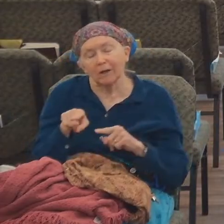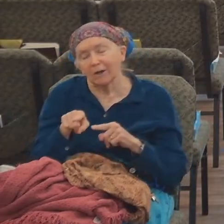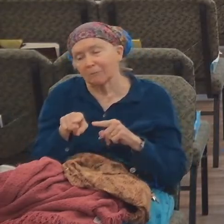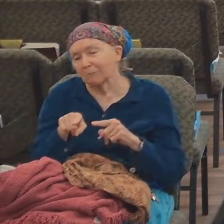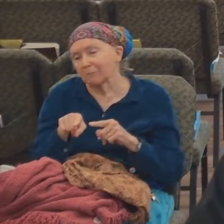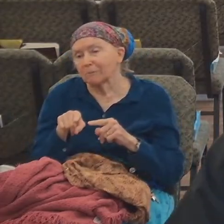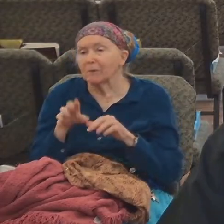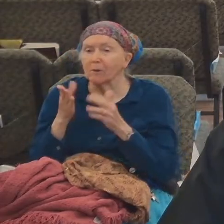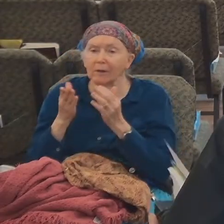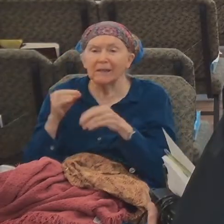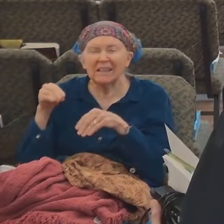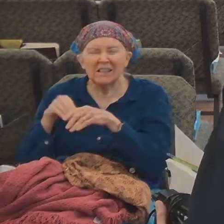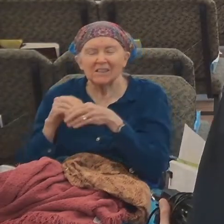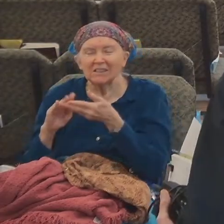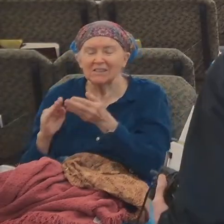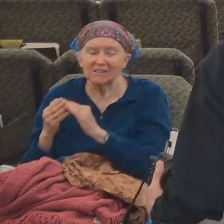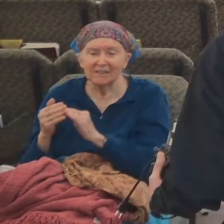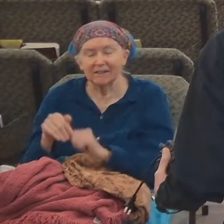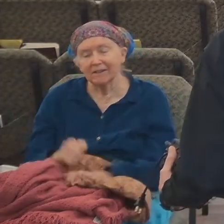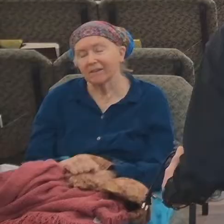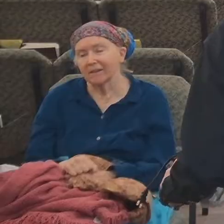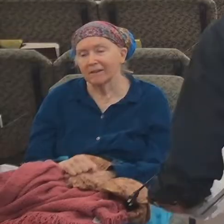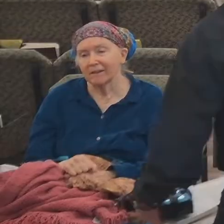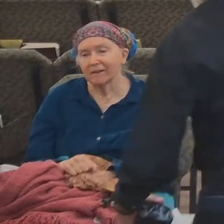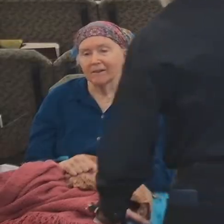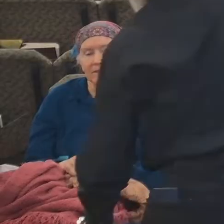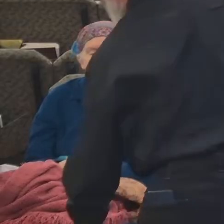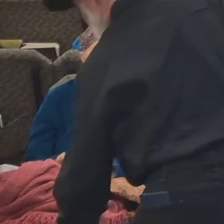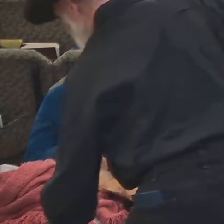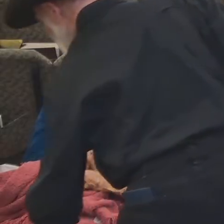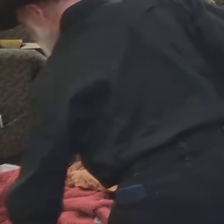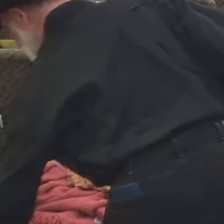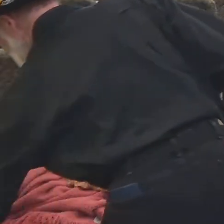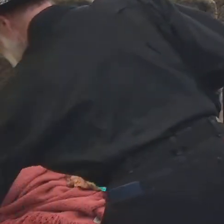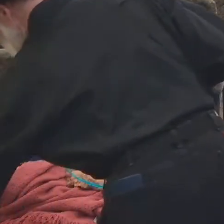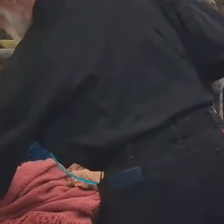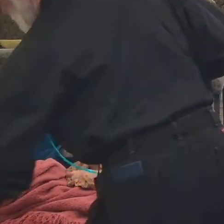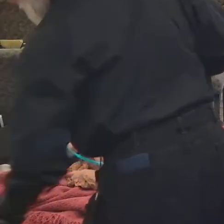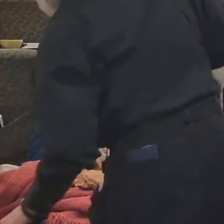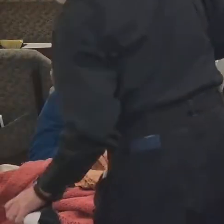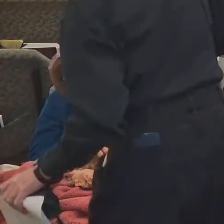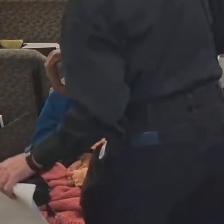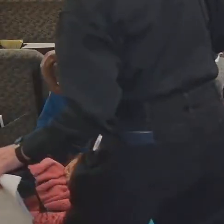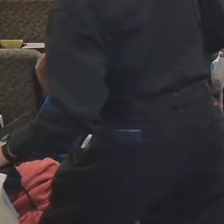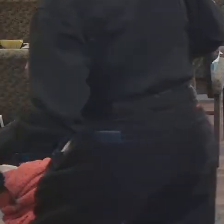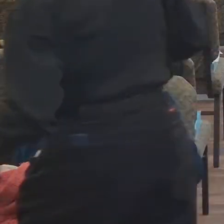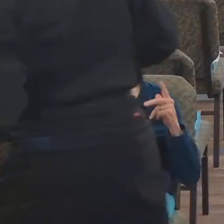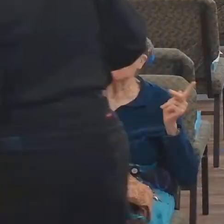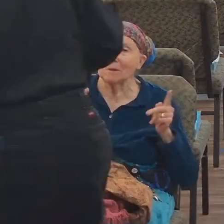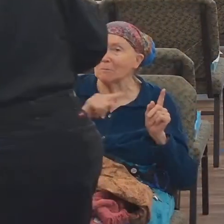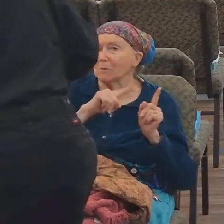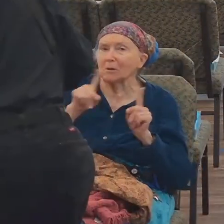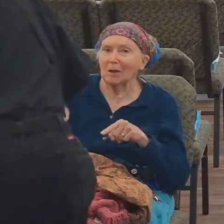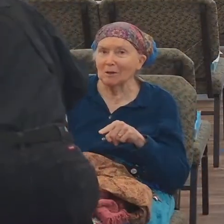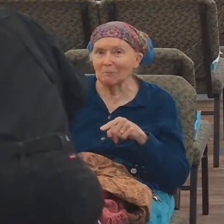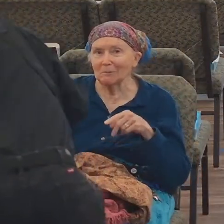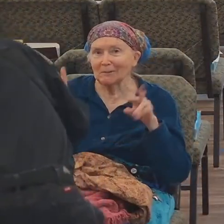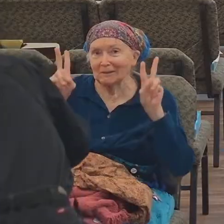Yeah. People like Paul, snake oil salesman type, right? These aren't people who